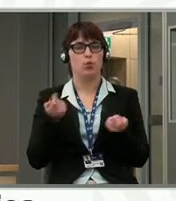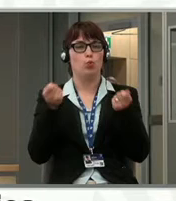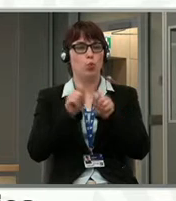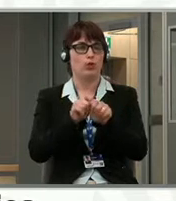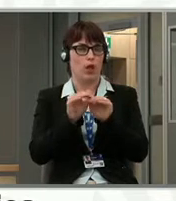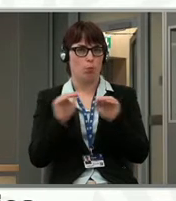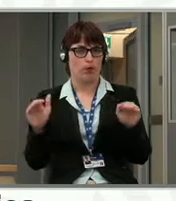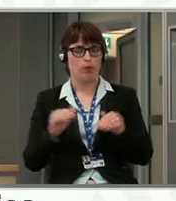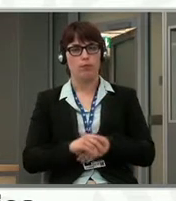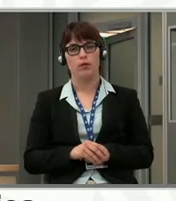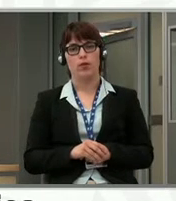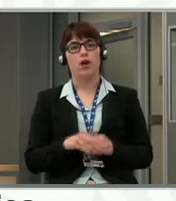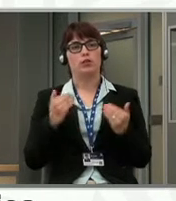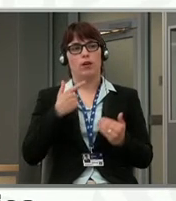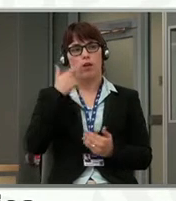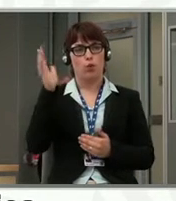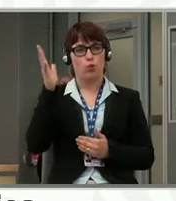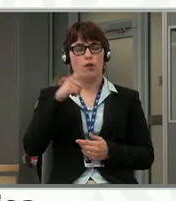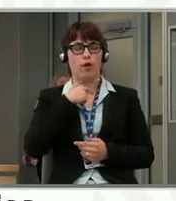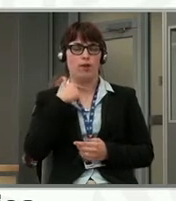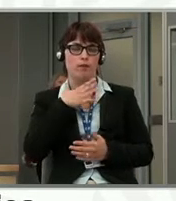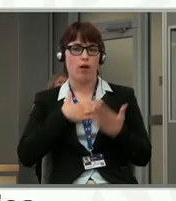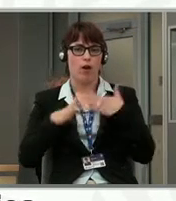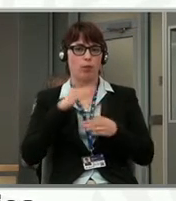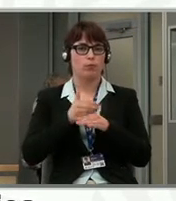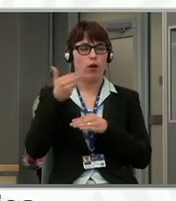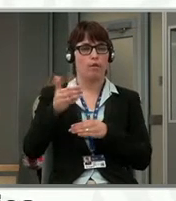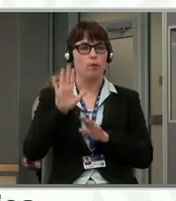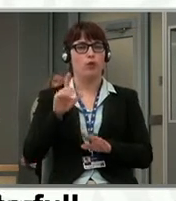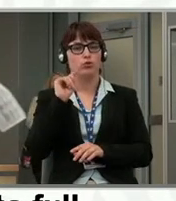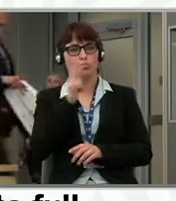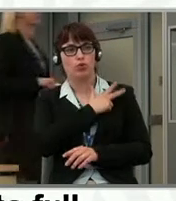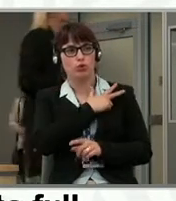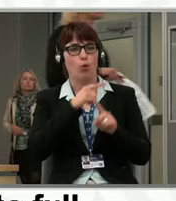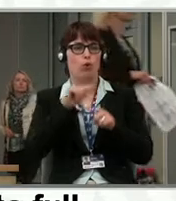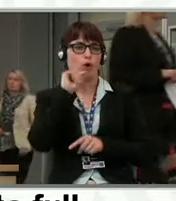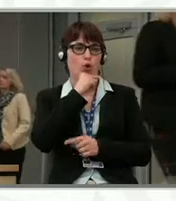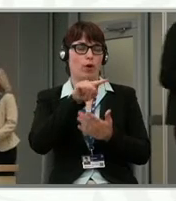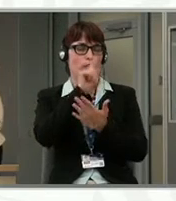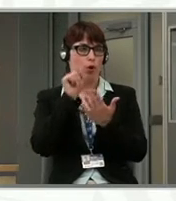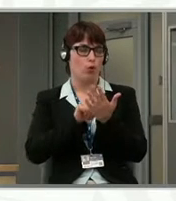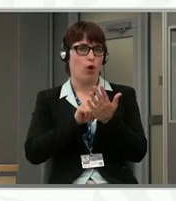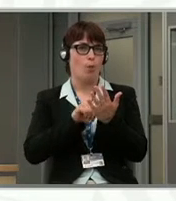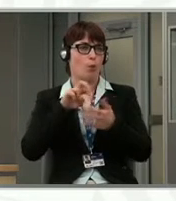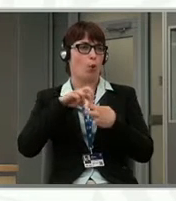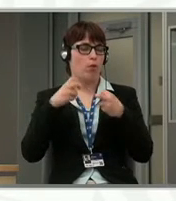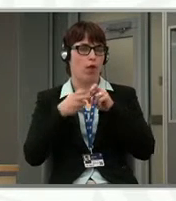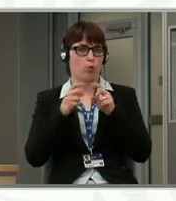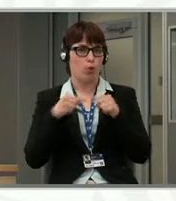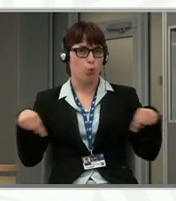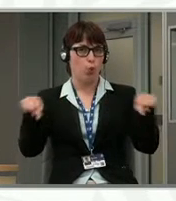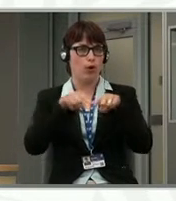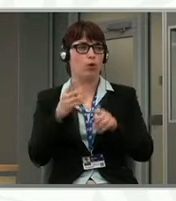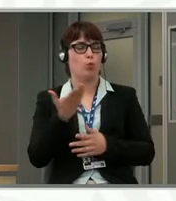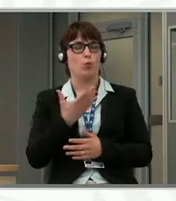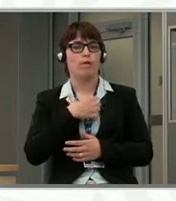full-bodied lives. Currently, we have approached the closing part of this event, and